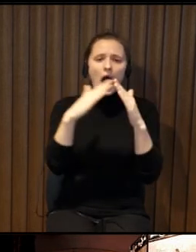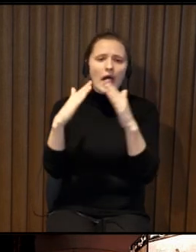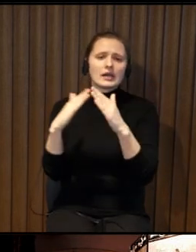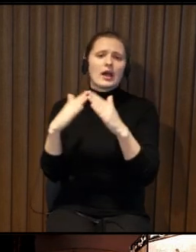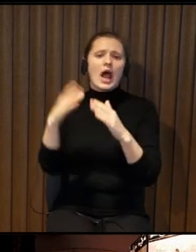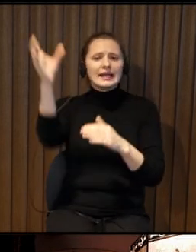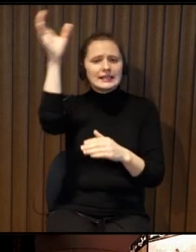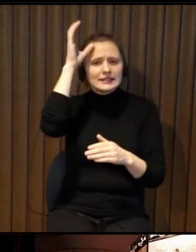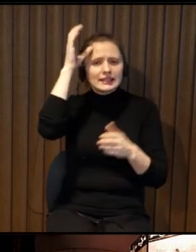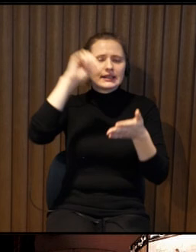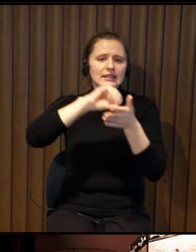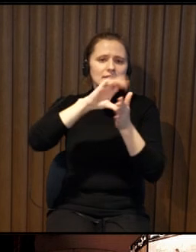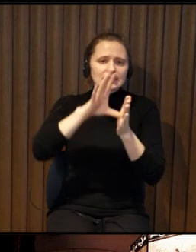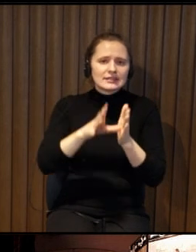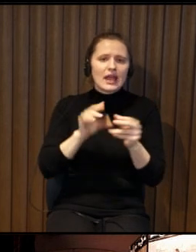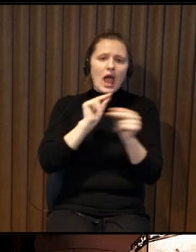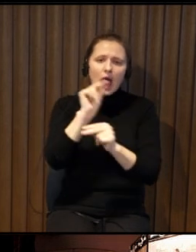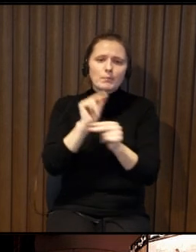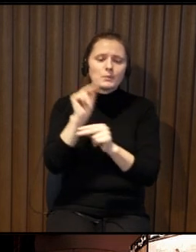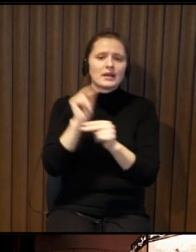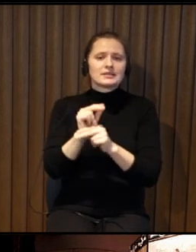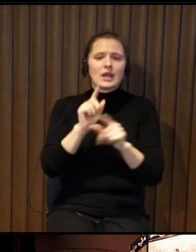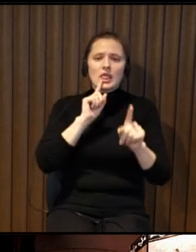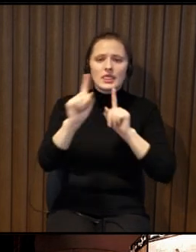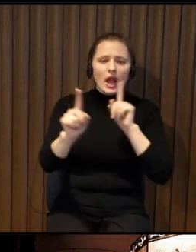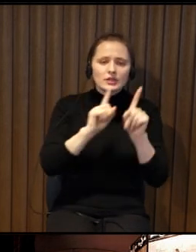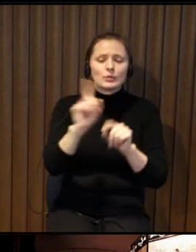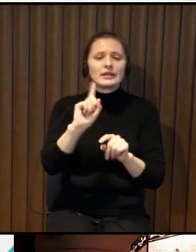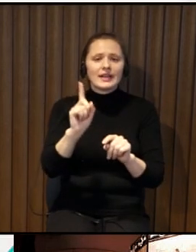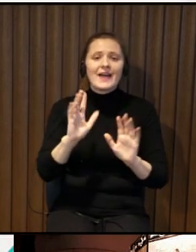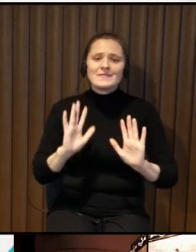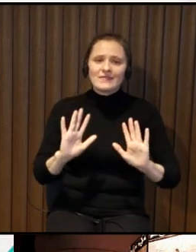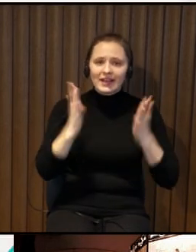training is more successful when we heed those lessons.